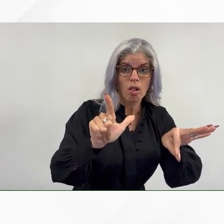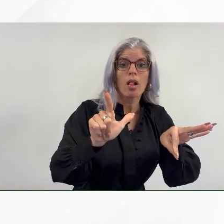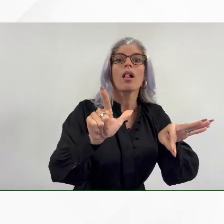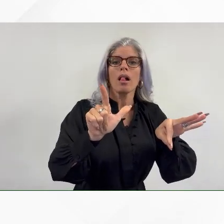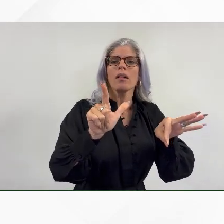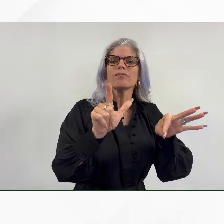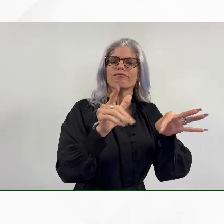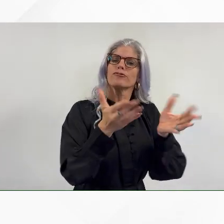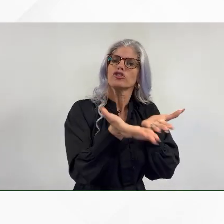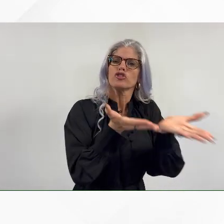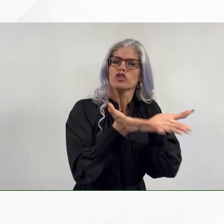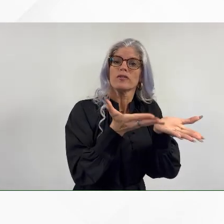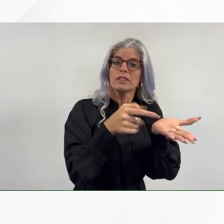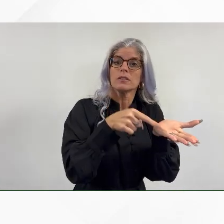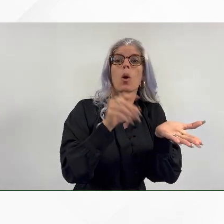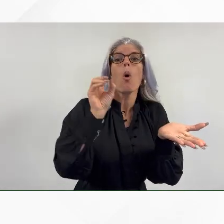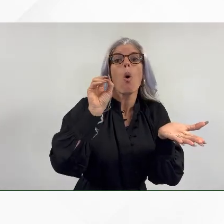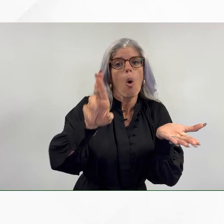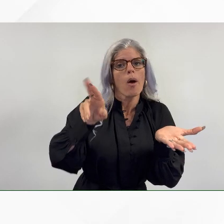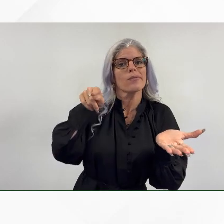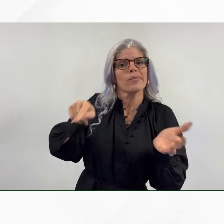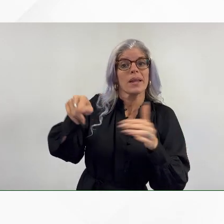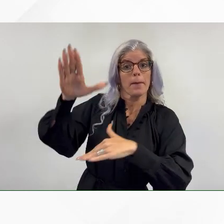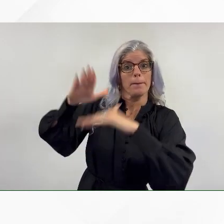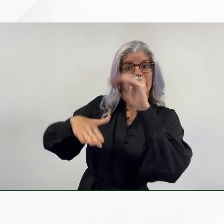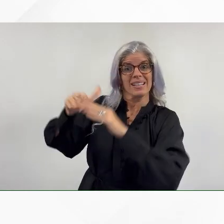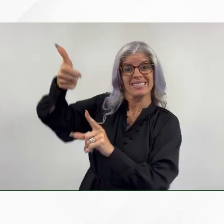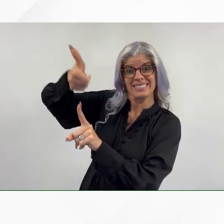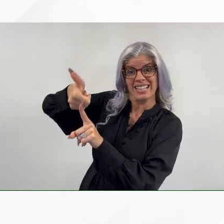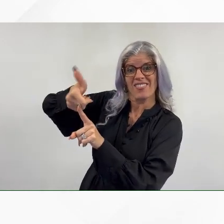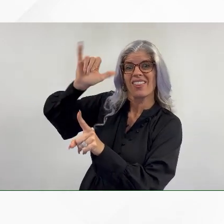and provides those services to the general public.